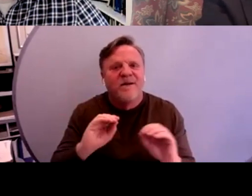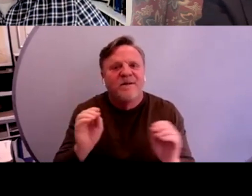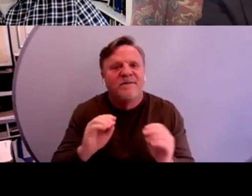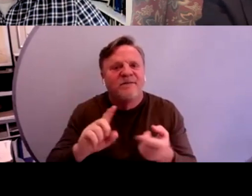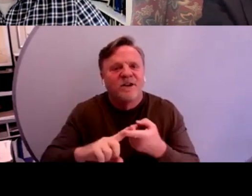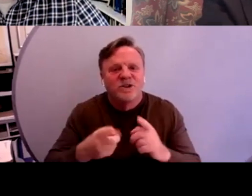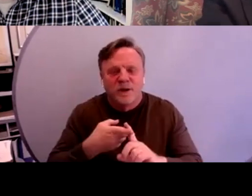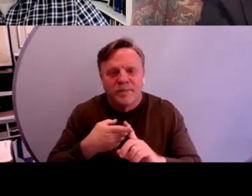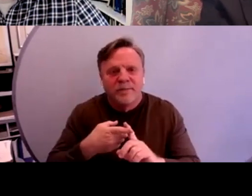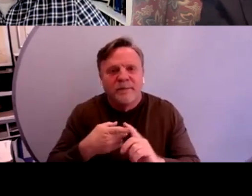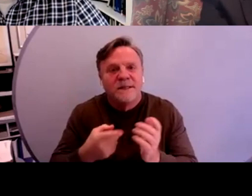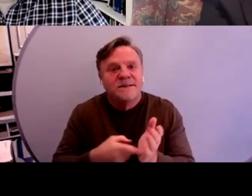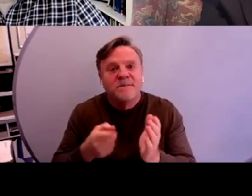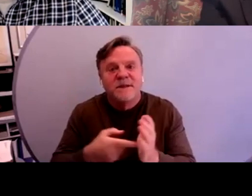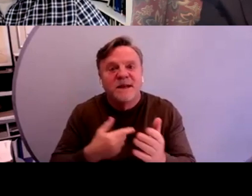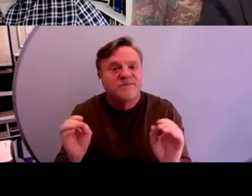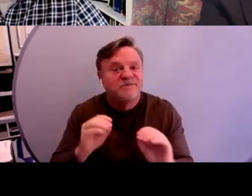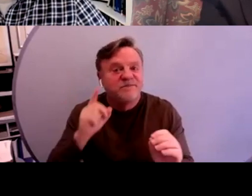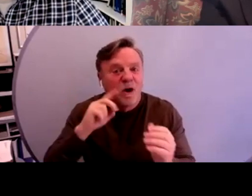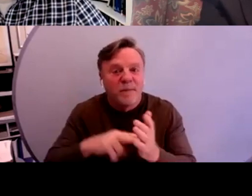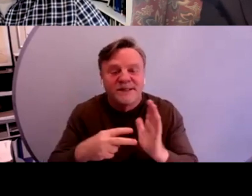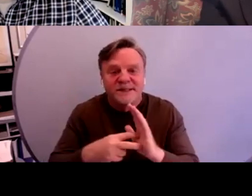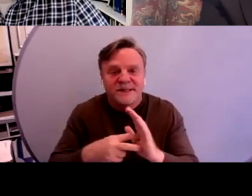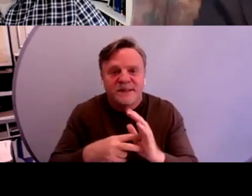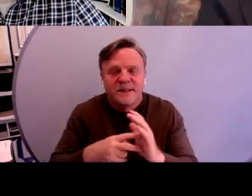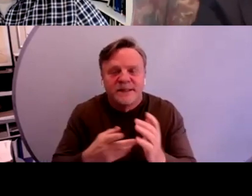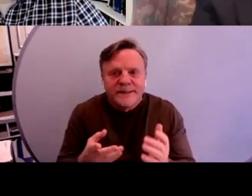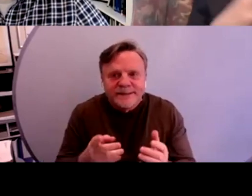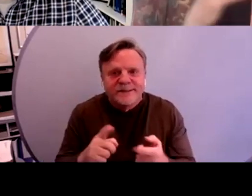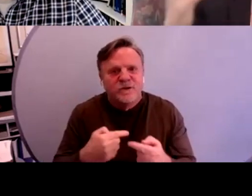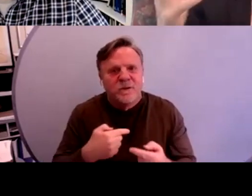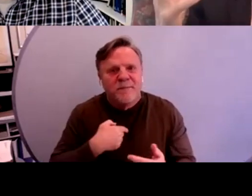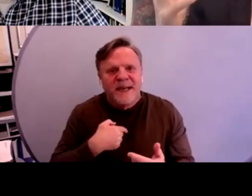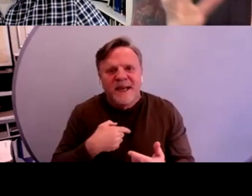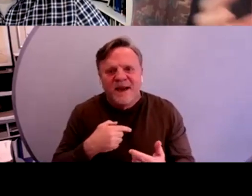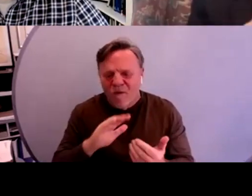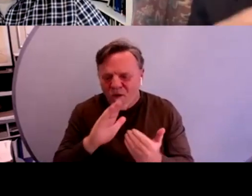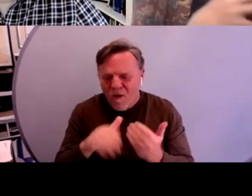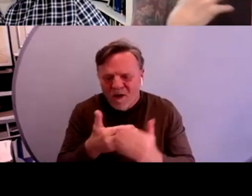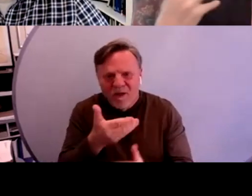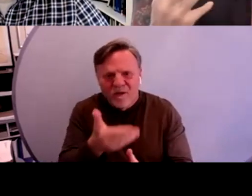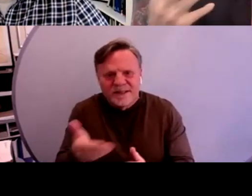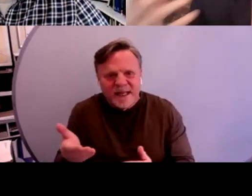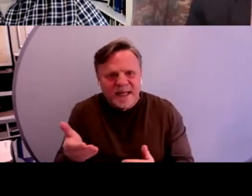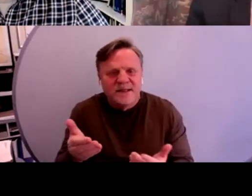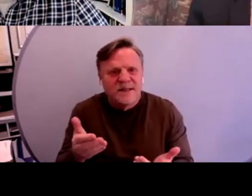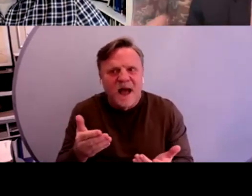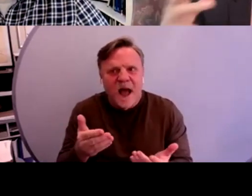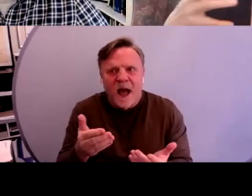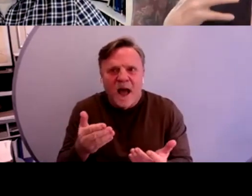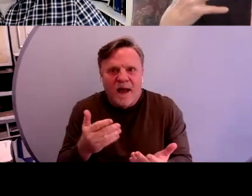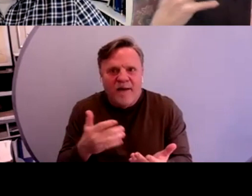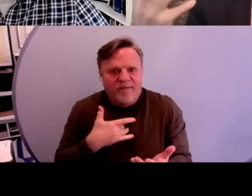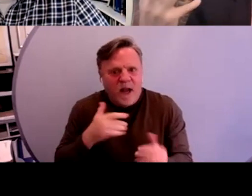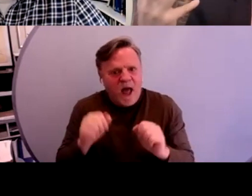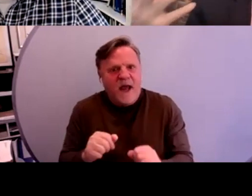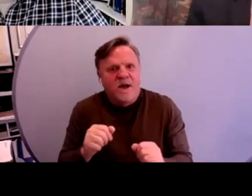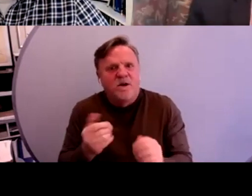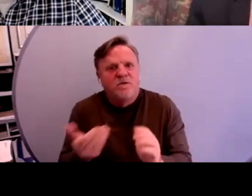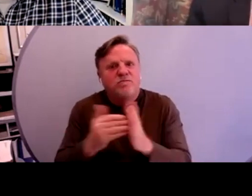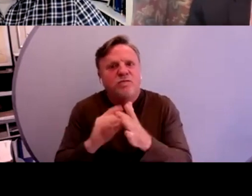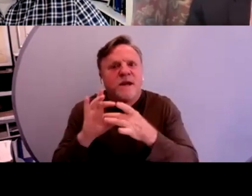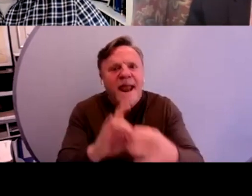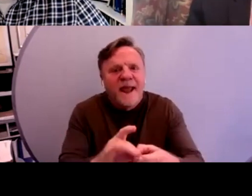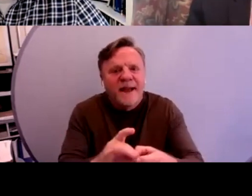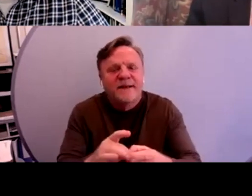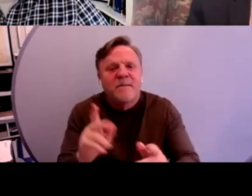and sometimes purpose. And to me, all those things, when I could do that reconnecting, people could start helping